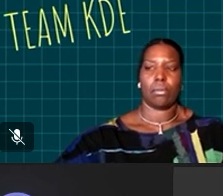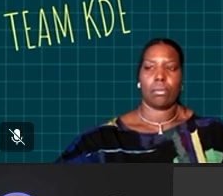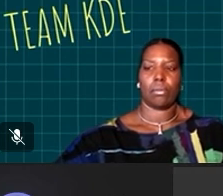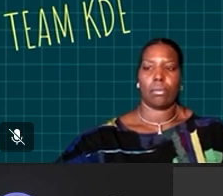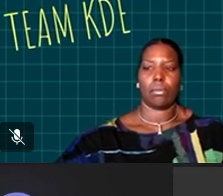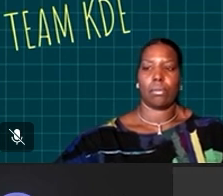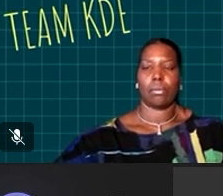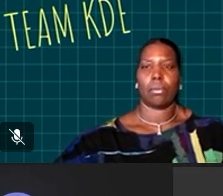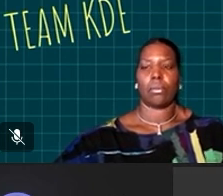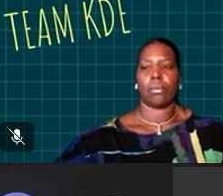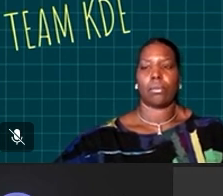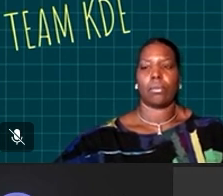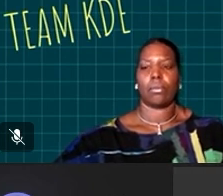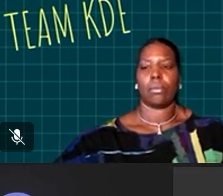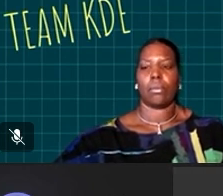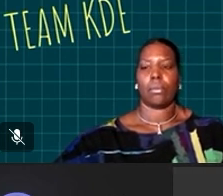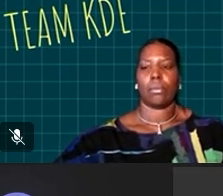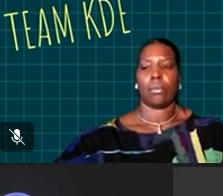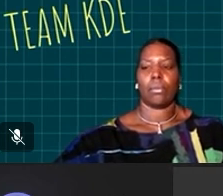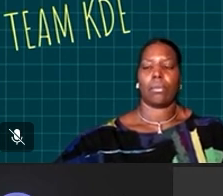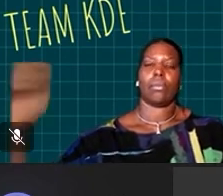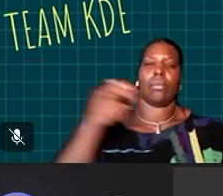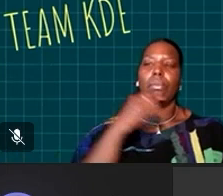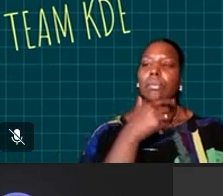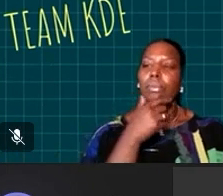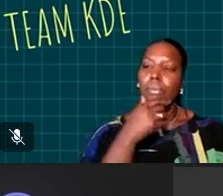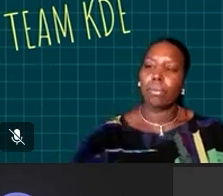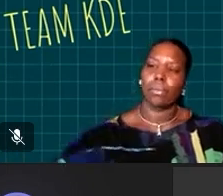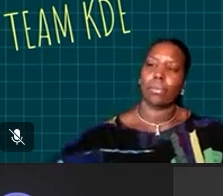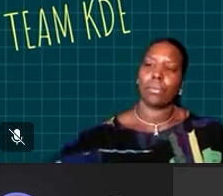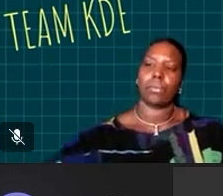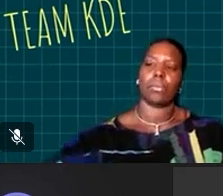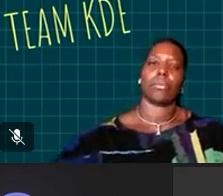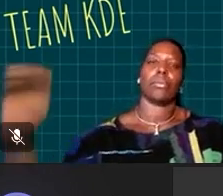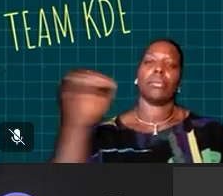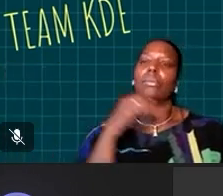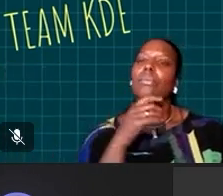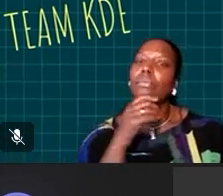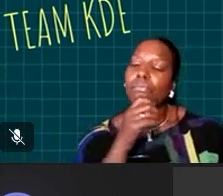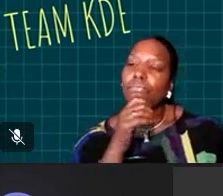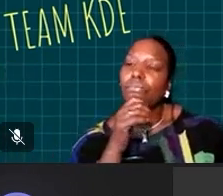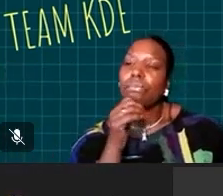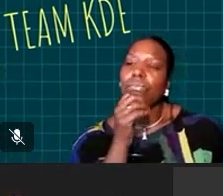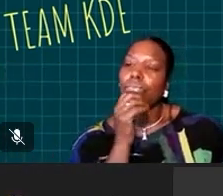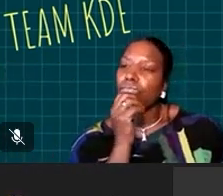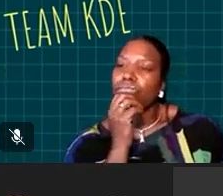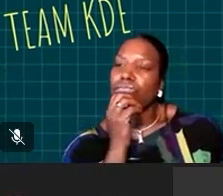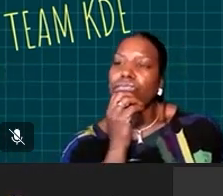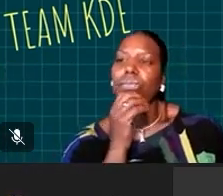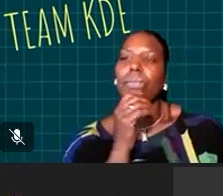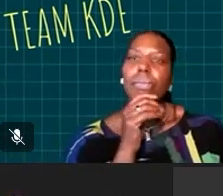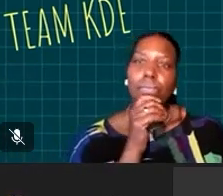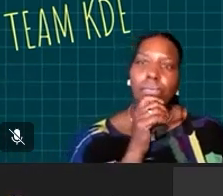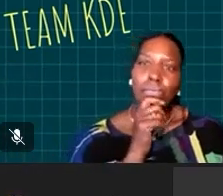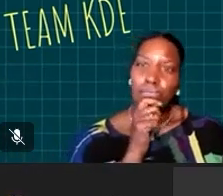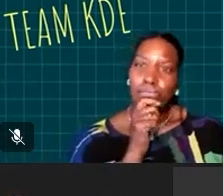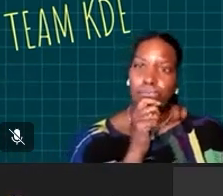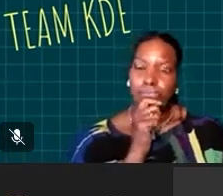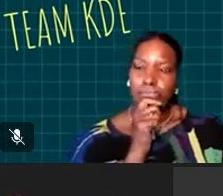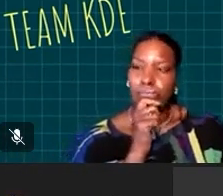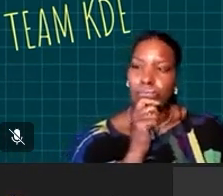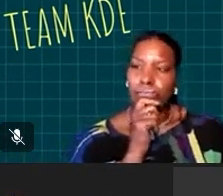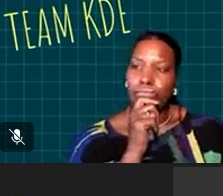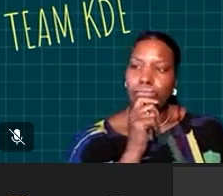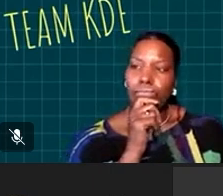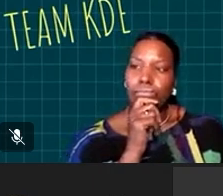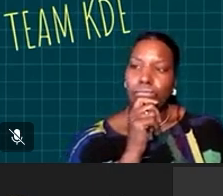make sure that you put your minimum and maximum speeds and detail that in your RFP as well. Good point, Jody. Good